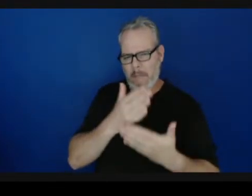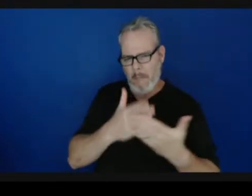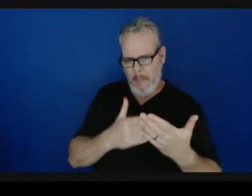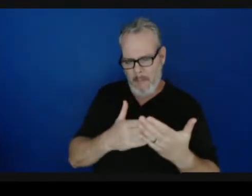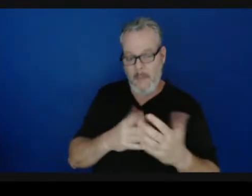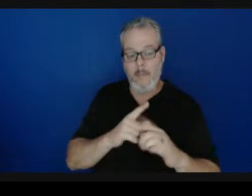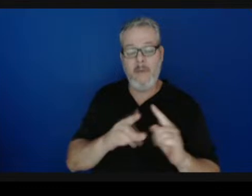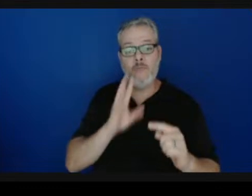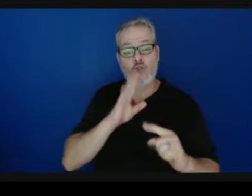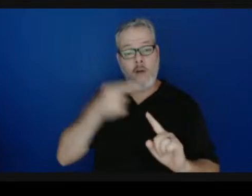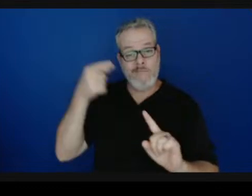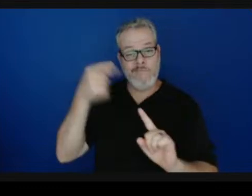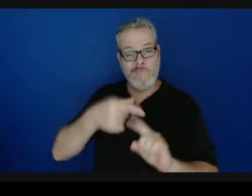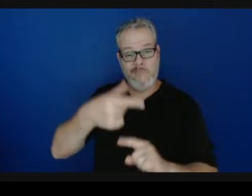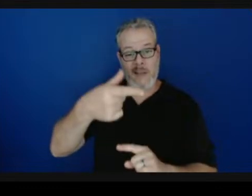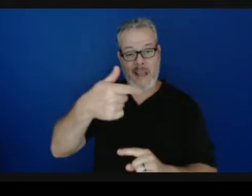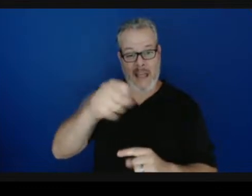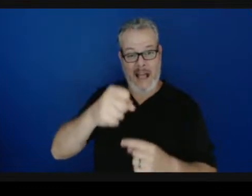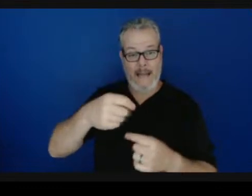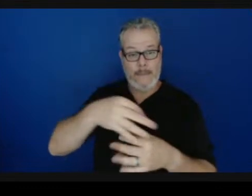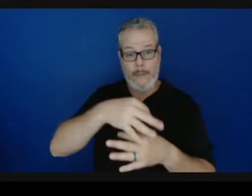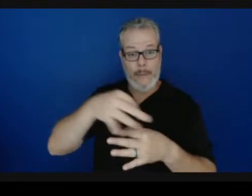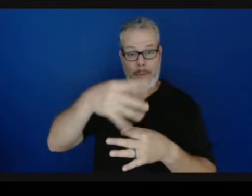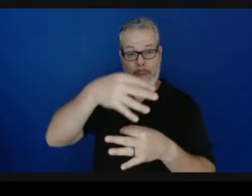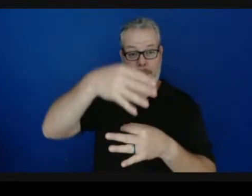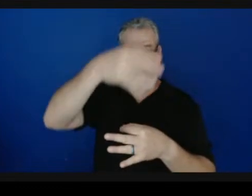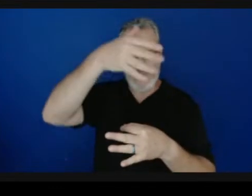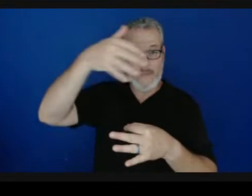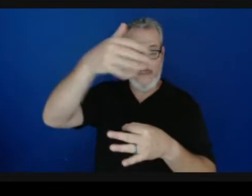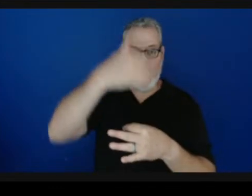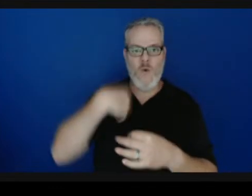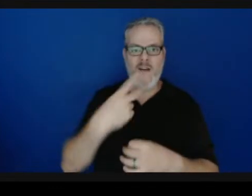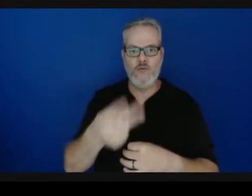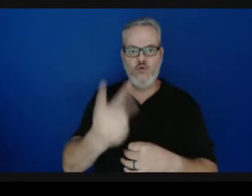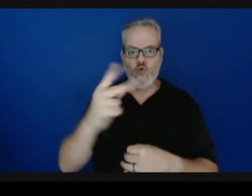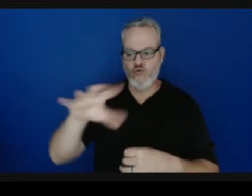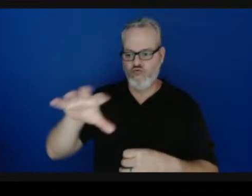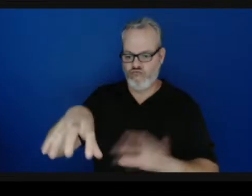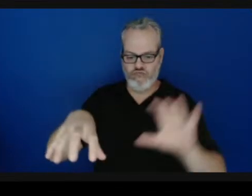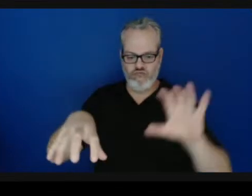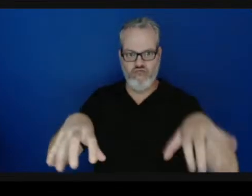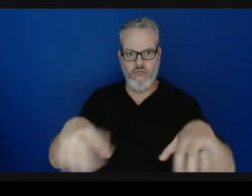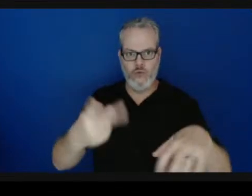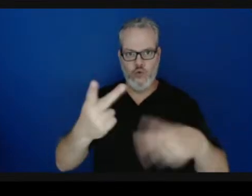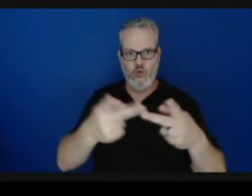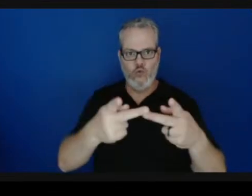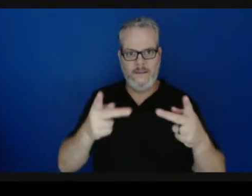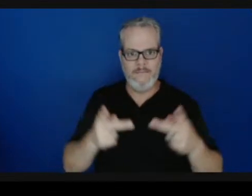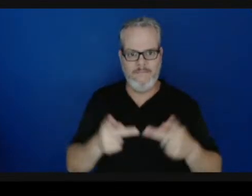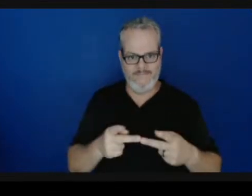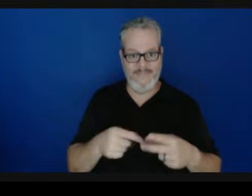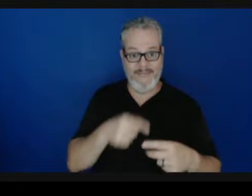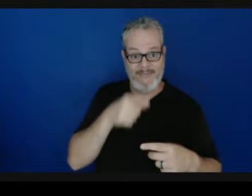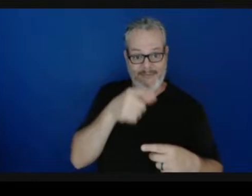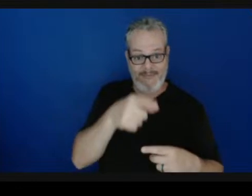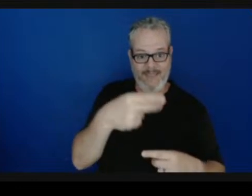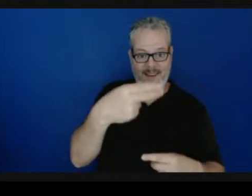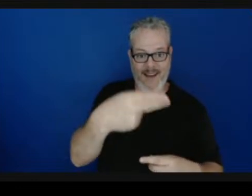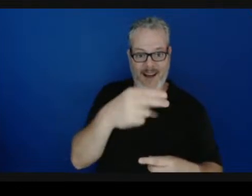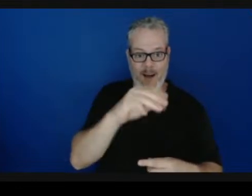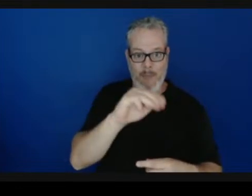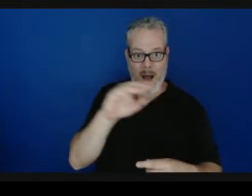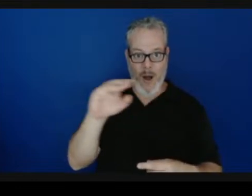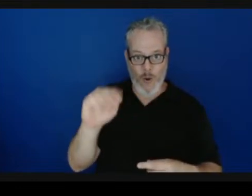the gas, the main concern. And so it's coming out of two sites now is what's important to note. This image is showing a site at Halemaumau, and the